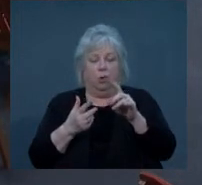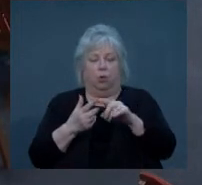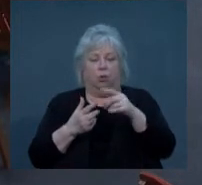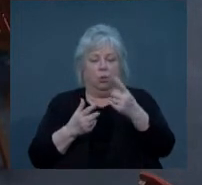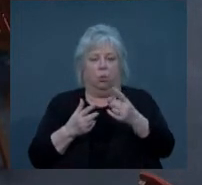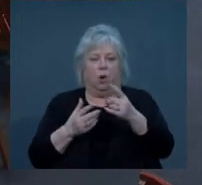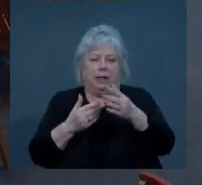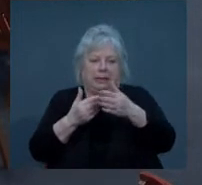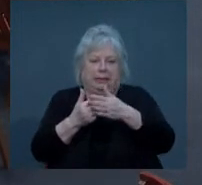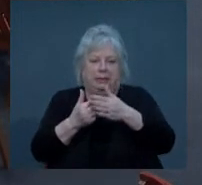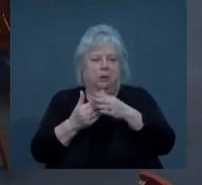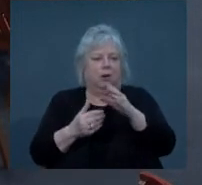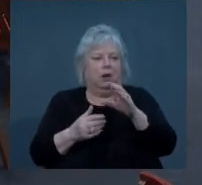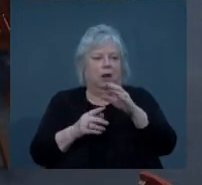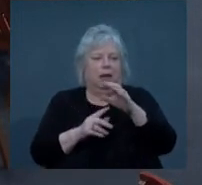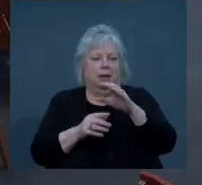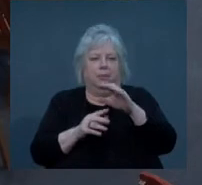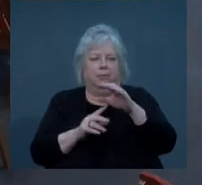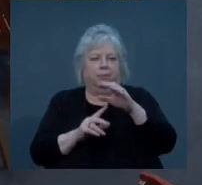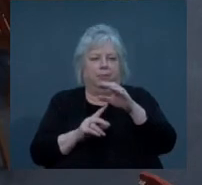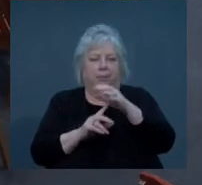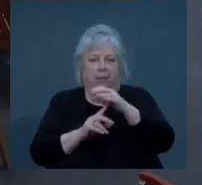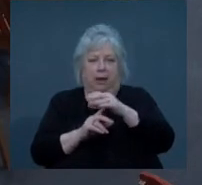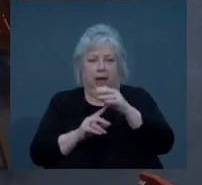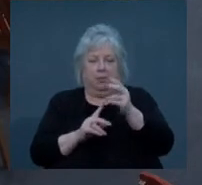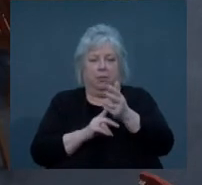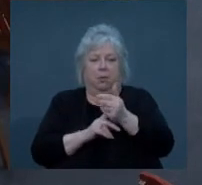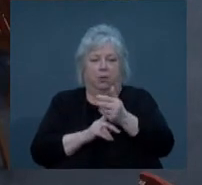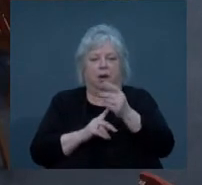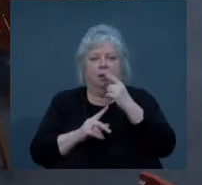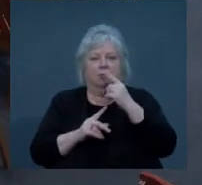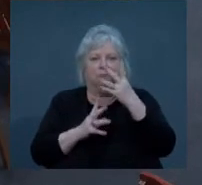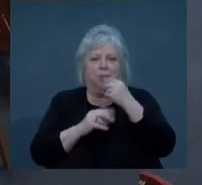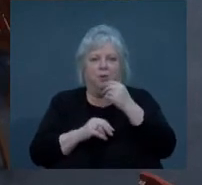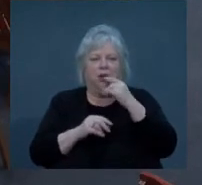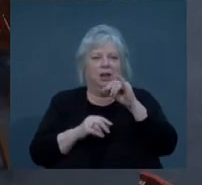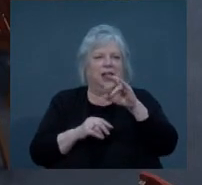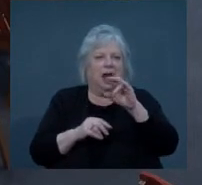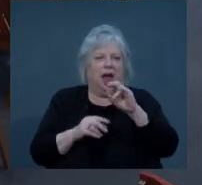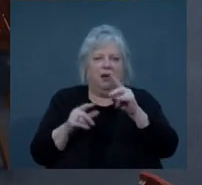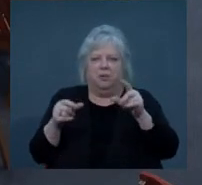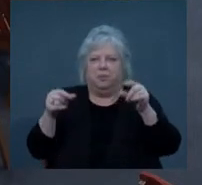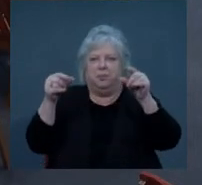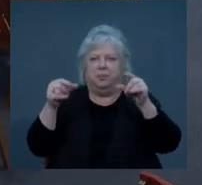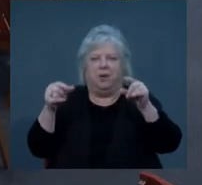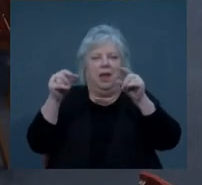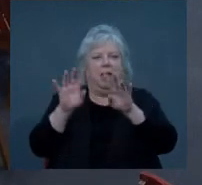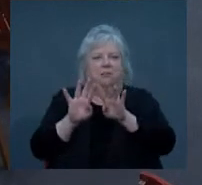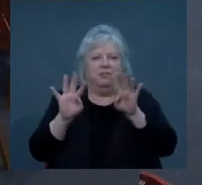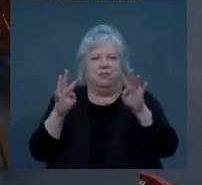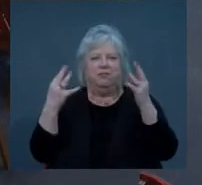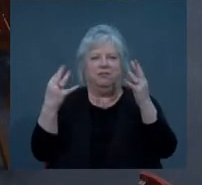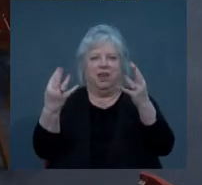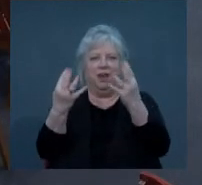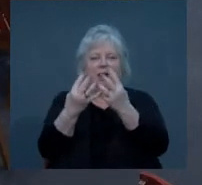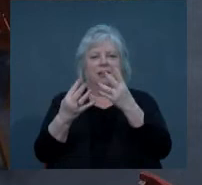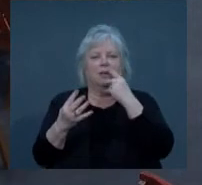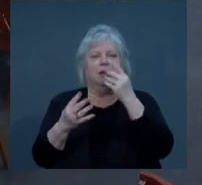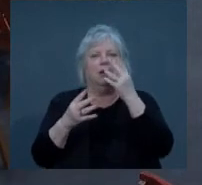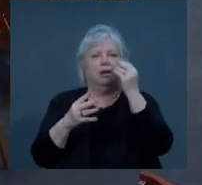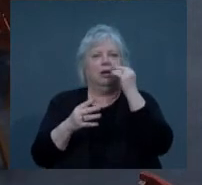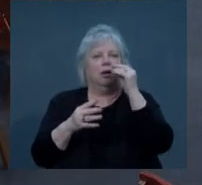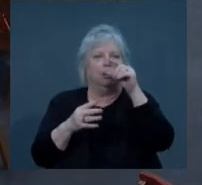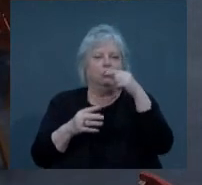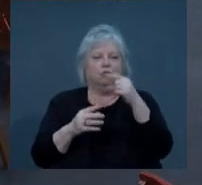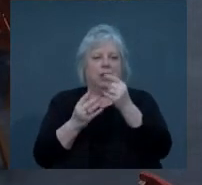Hotel, it looks like the secret garden to me because, I mean, it's got, you know, iron fixtures around it and shrubs and it, you know, kind of opens up in between those